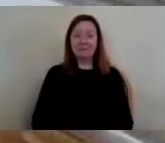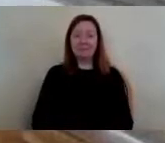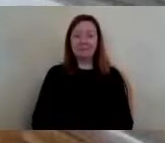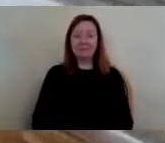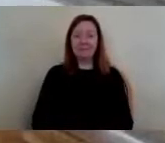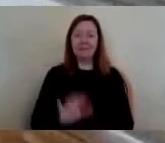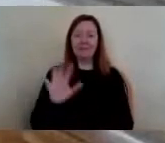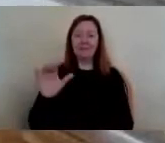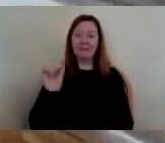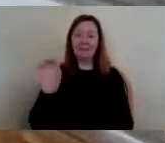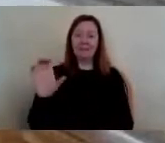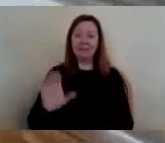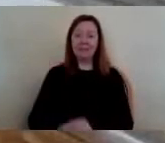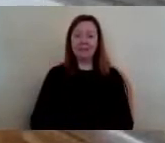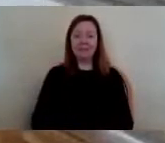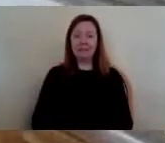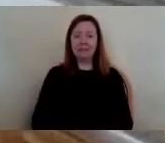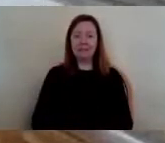5 seconds.